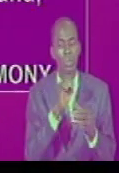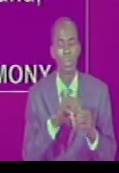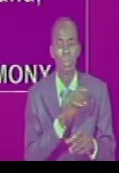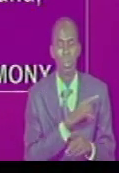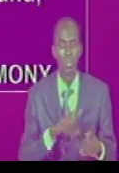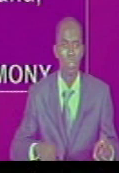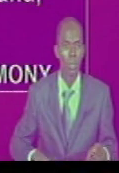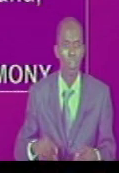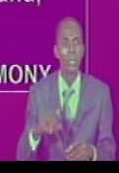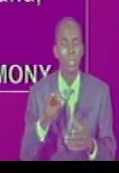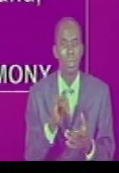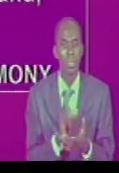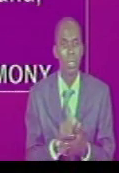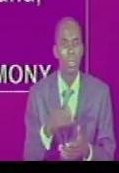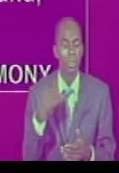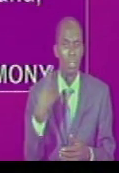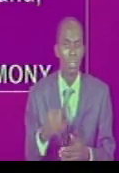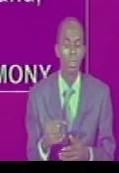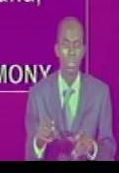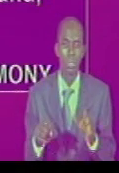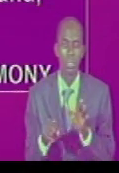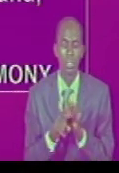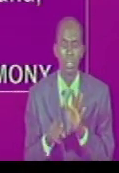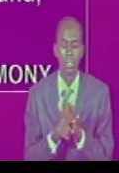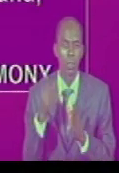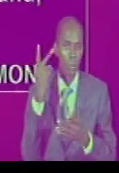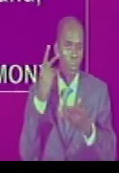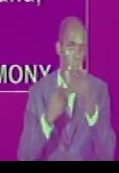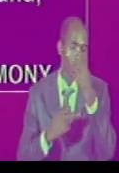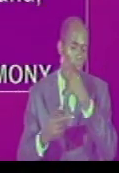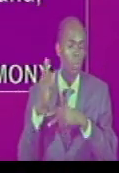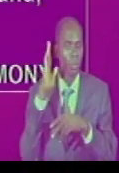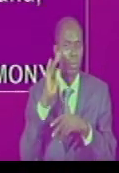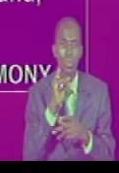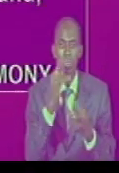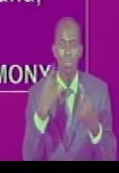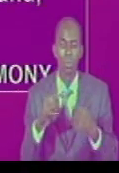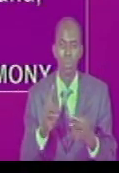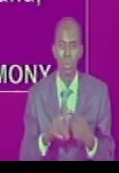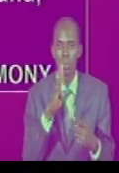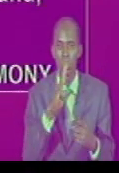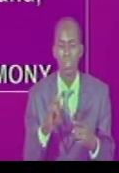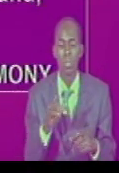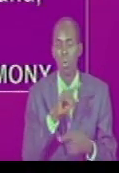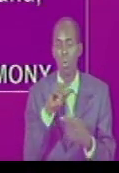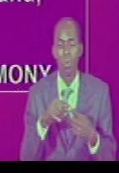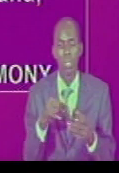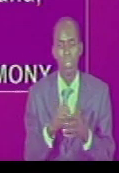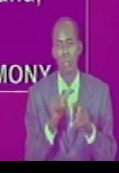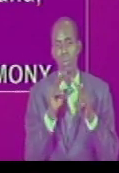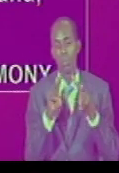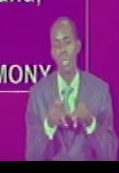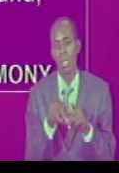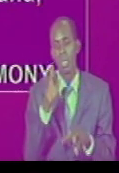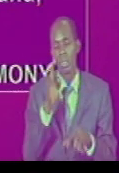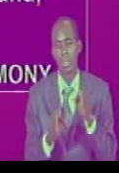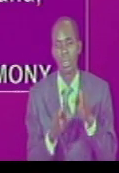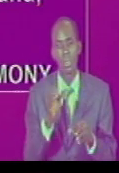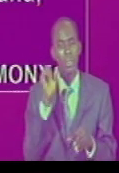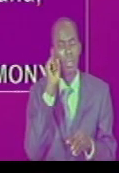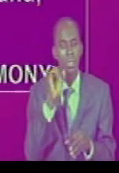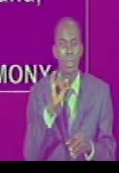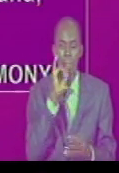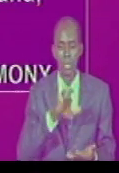prophecy will not come to pass. And when it seemed as if I was dying, that prayer of the man of